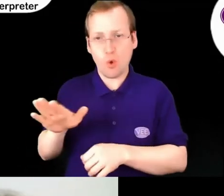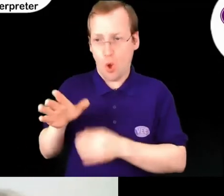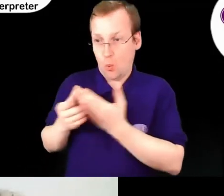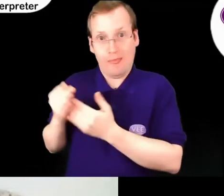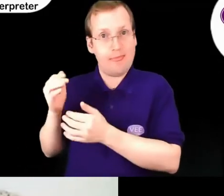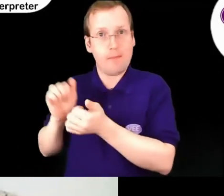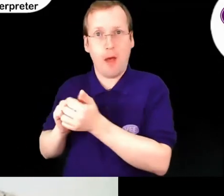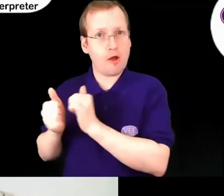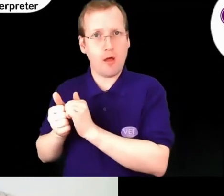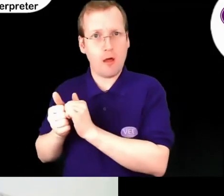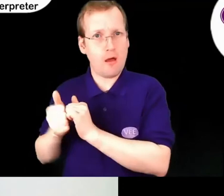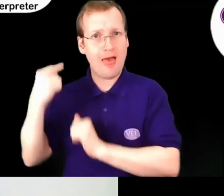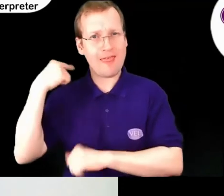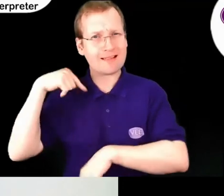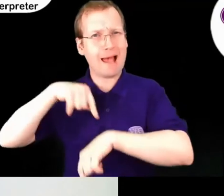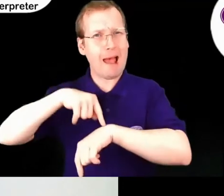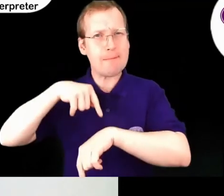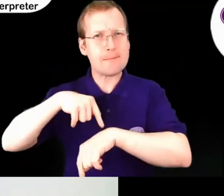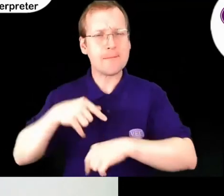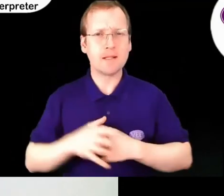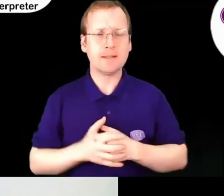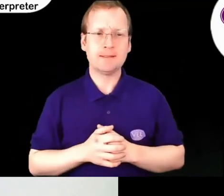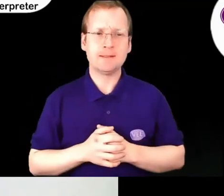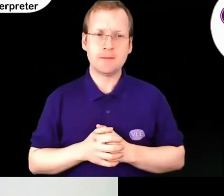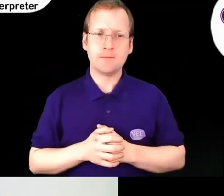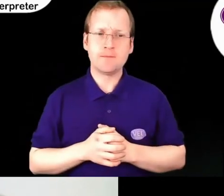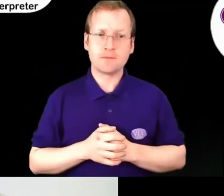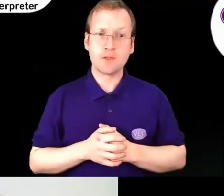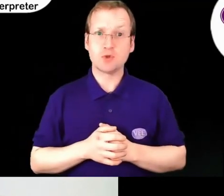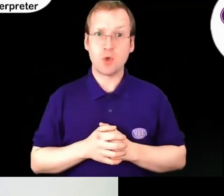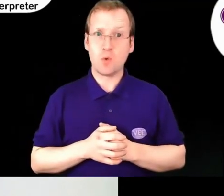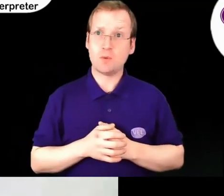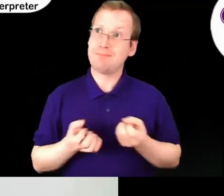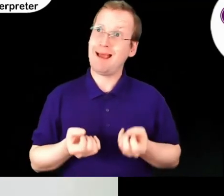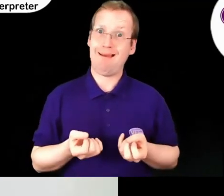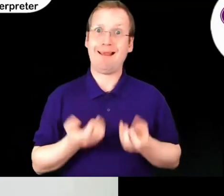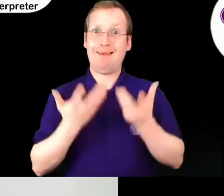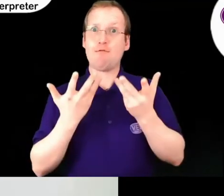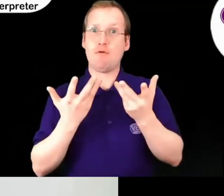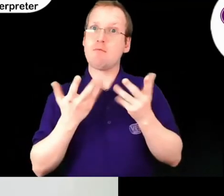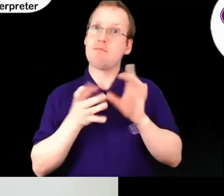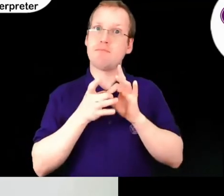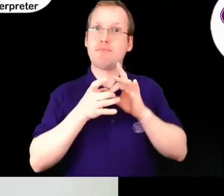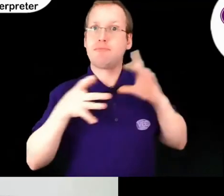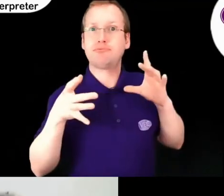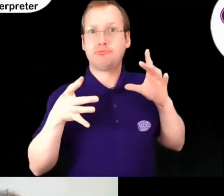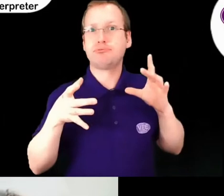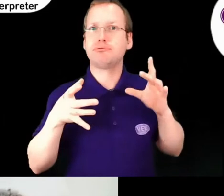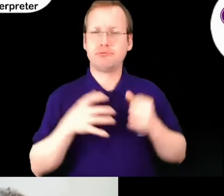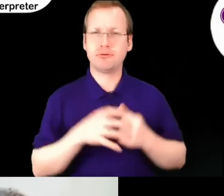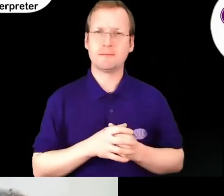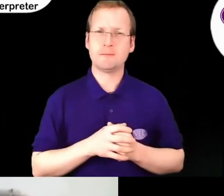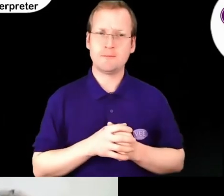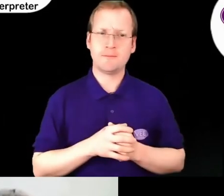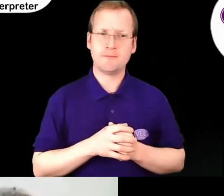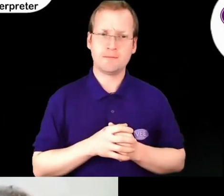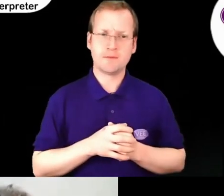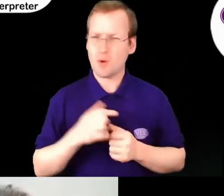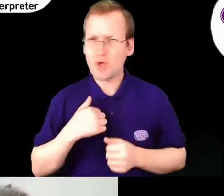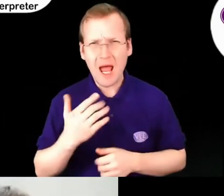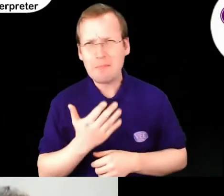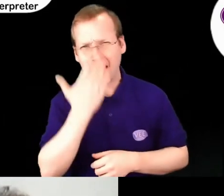then. So I gave up and I mean, this is so, it's not embarrassing.